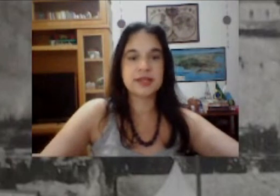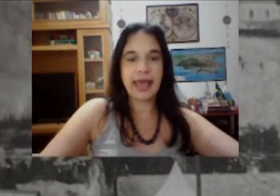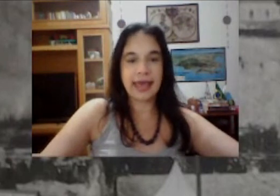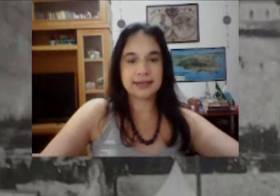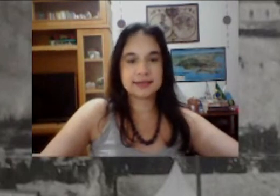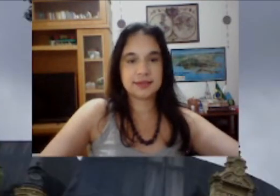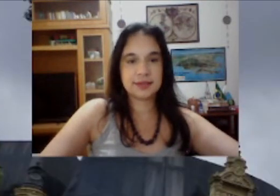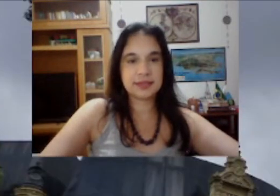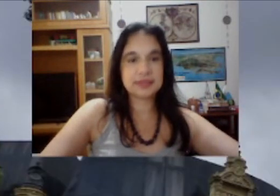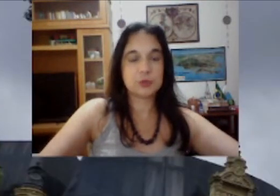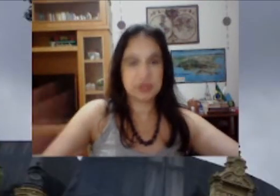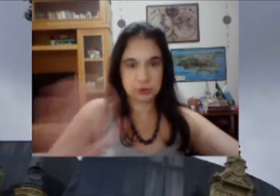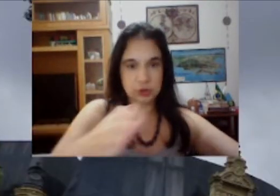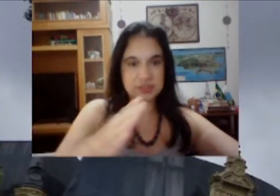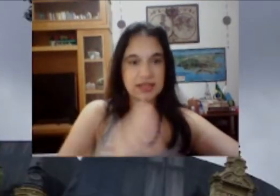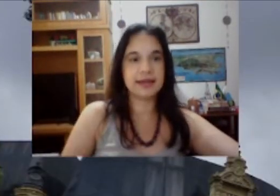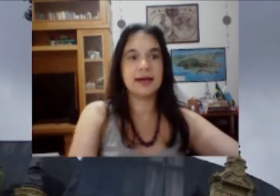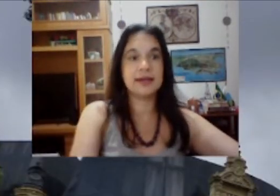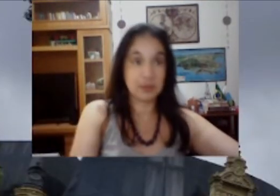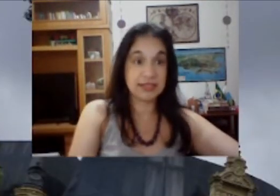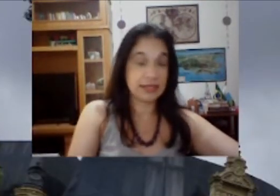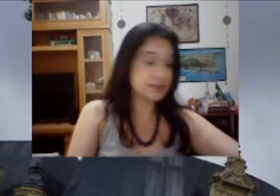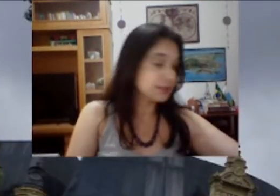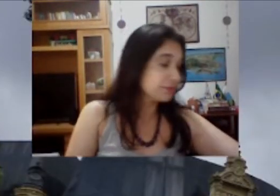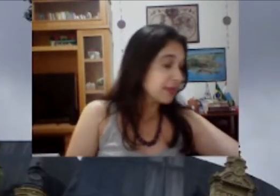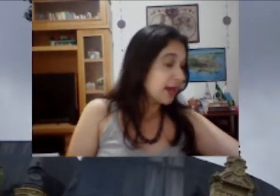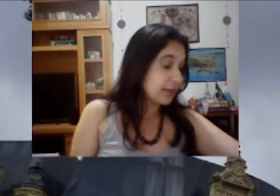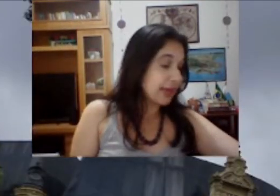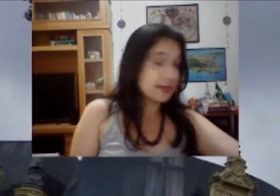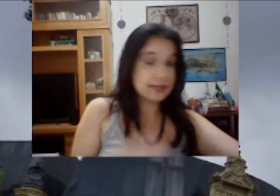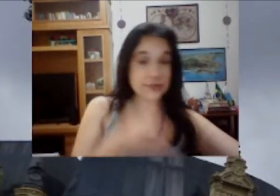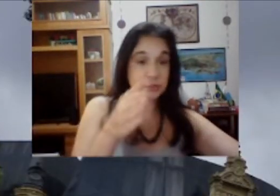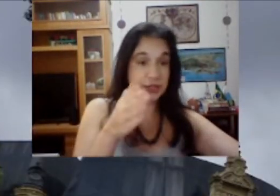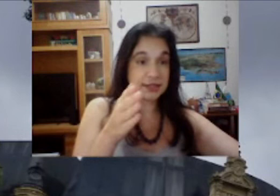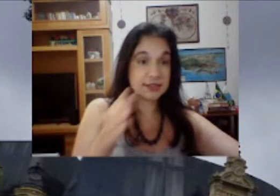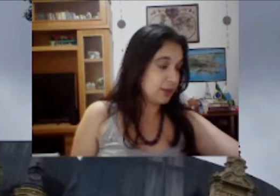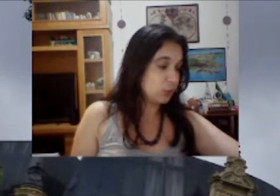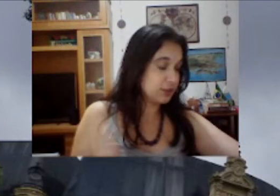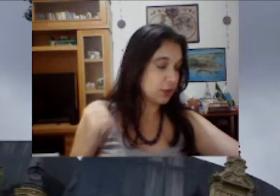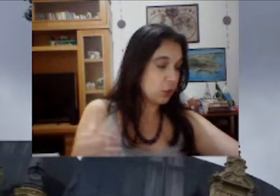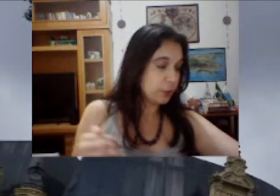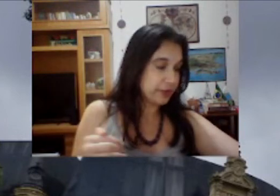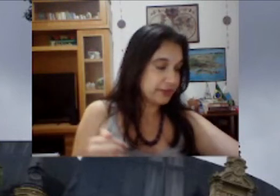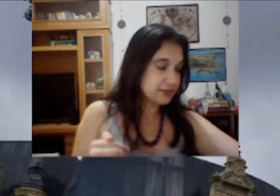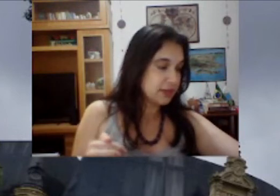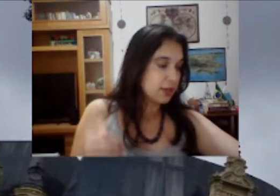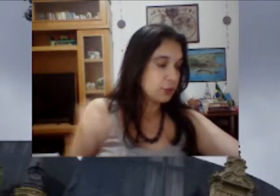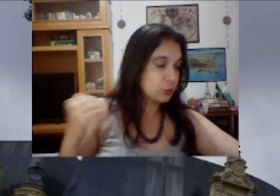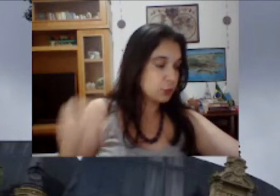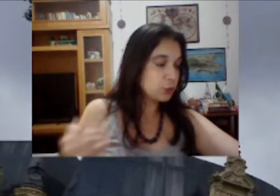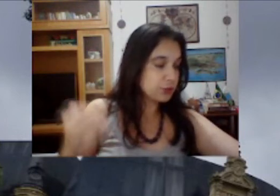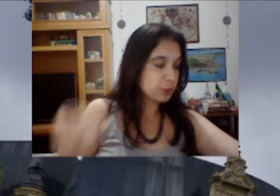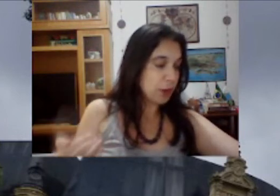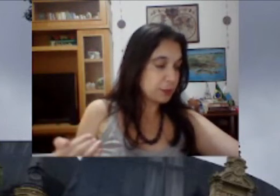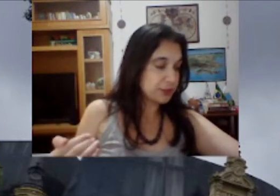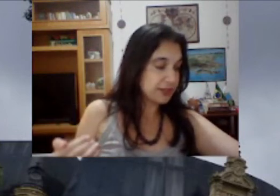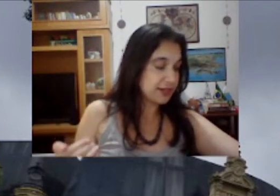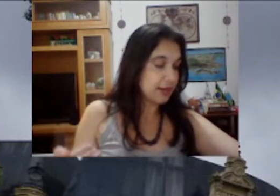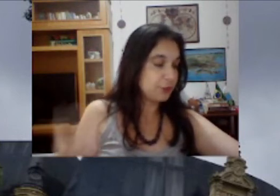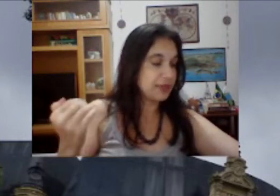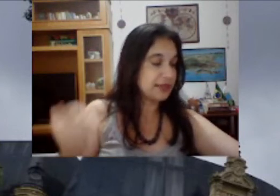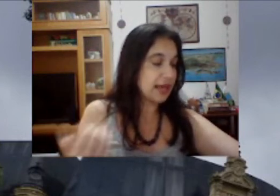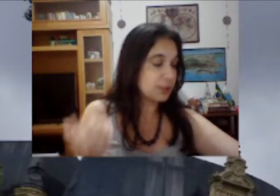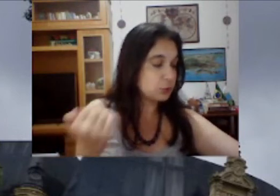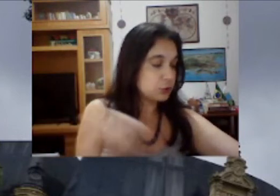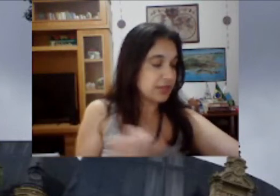course, and this is what it looks like nowadays. And this street was opened through the property